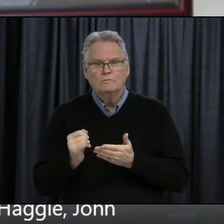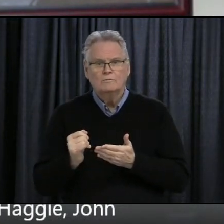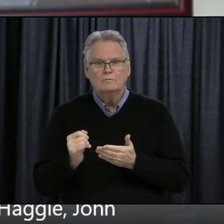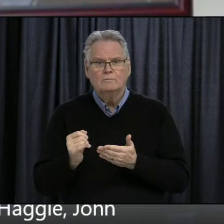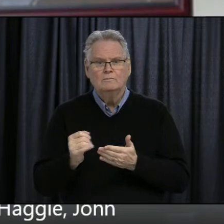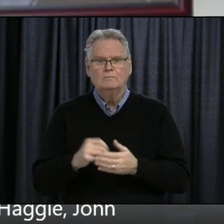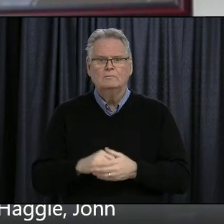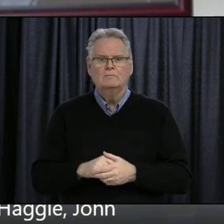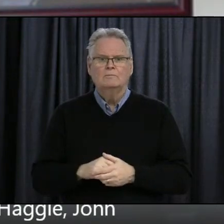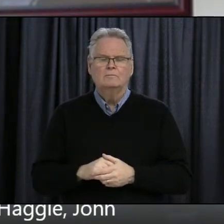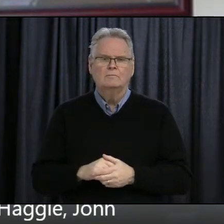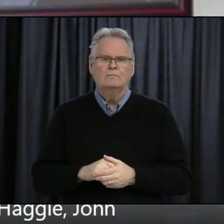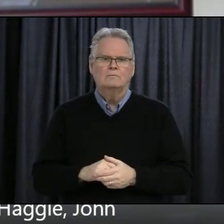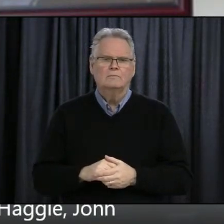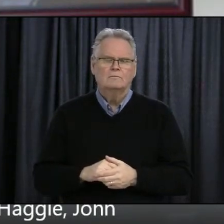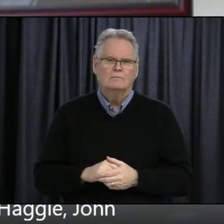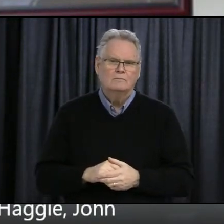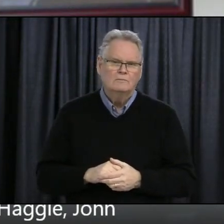to storage issues?